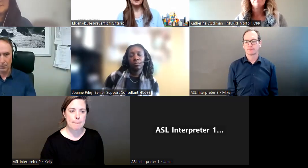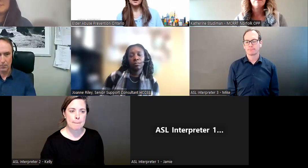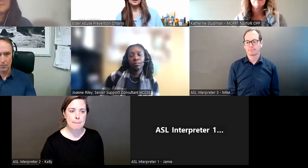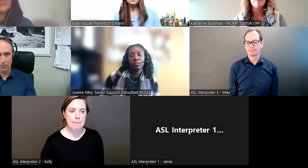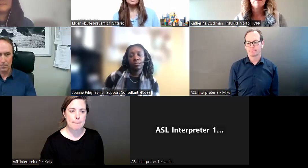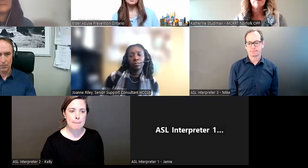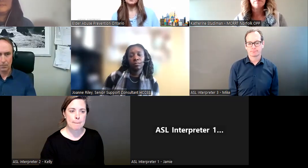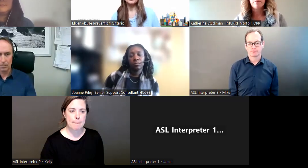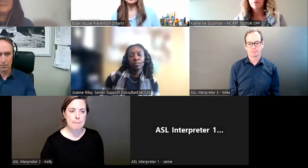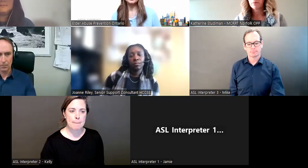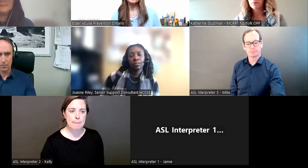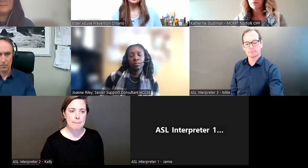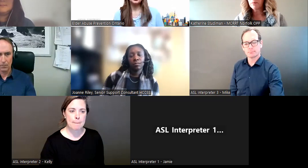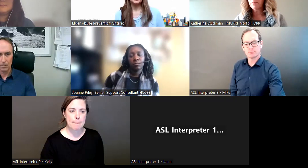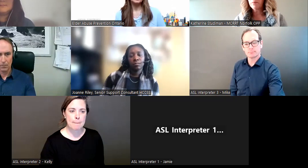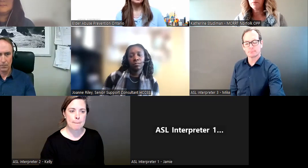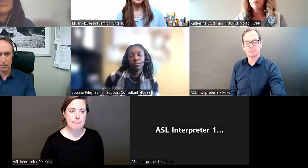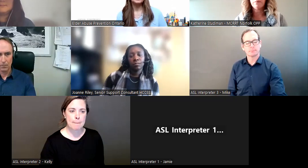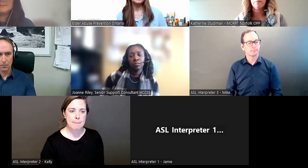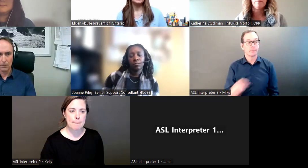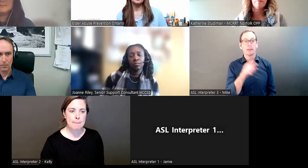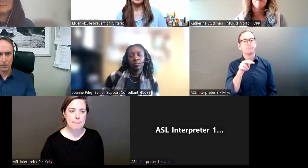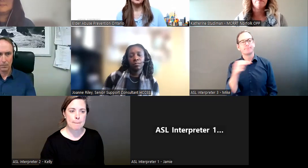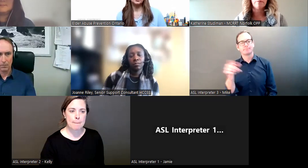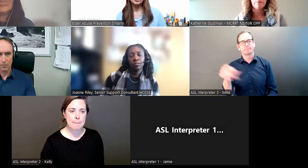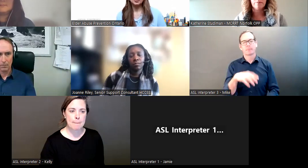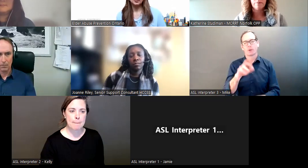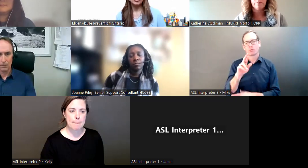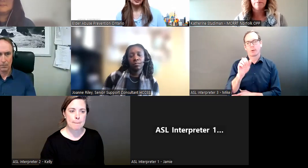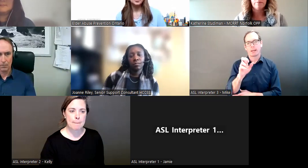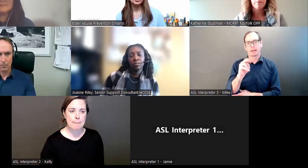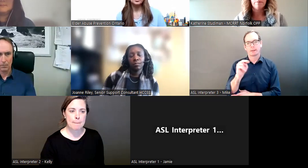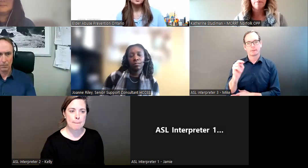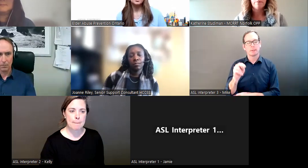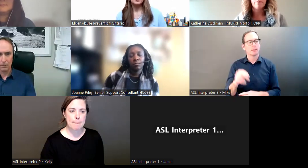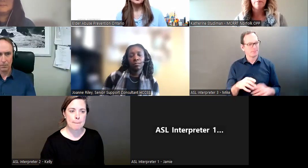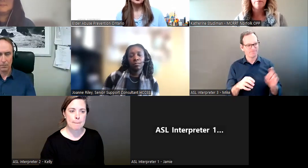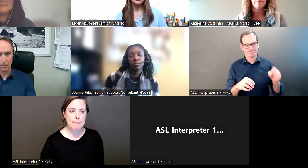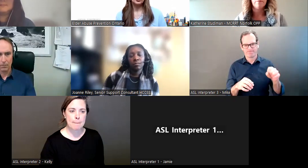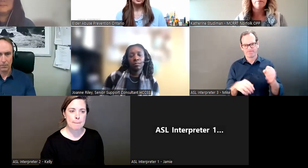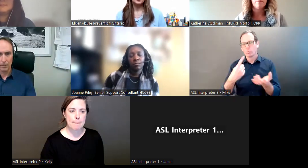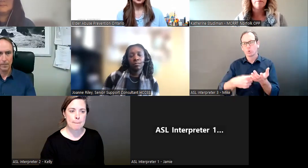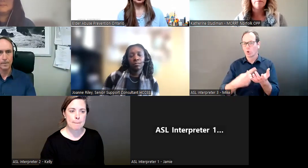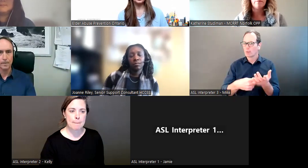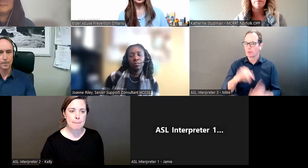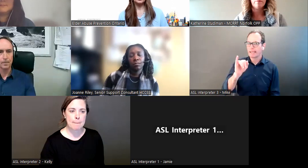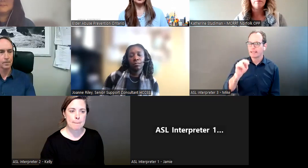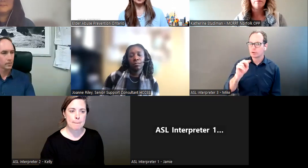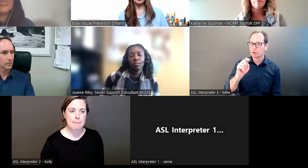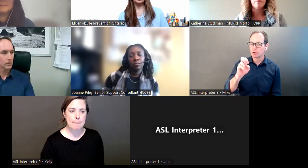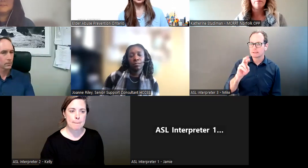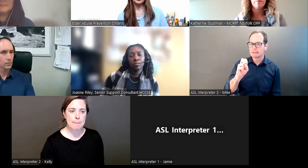think that it is, that intersectionality piece is, I think we talked about before we started, is so important, and it's a